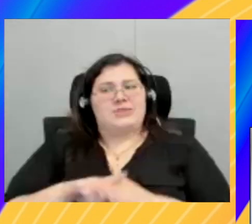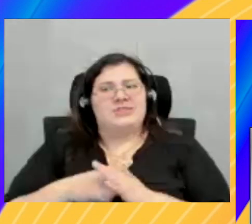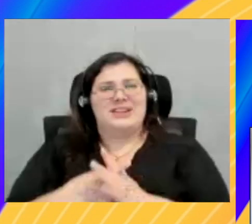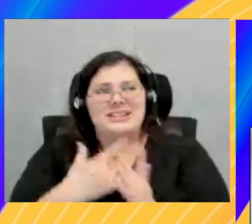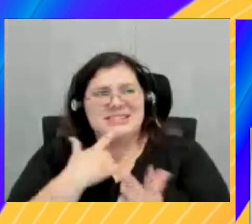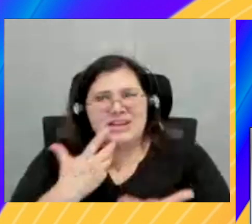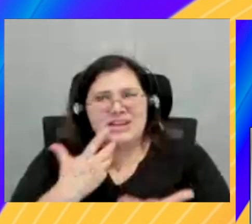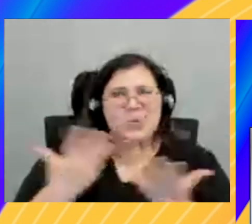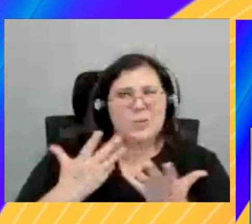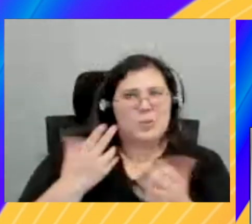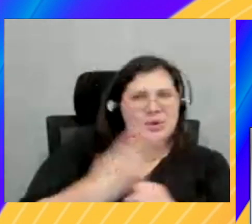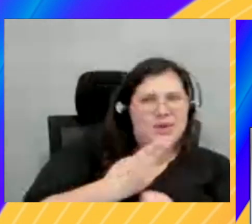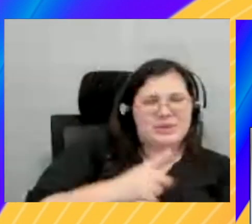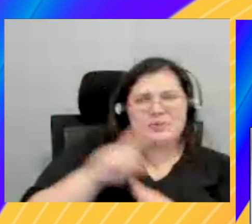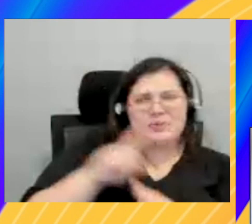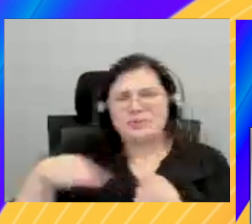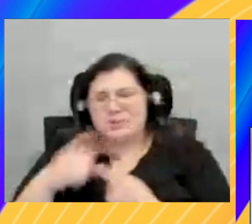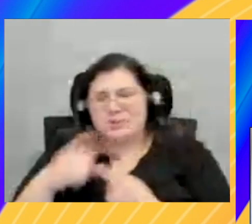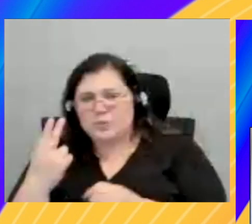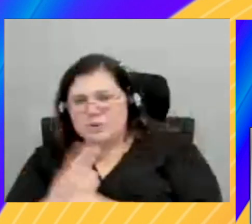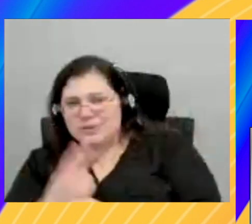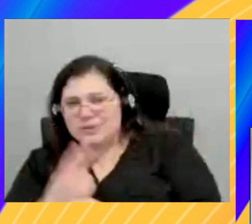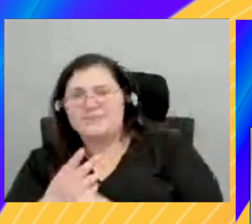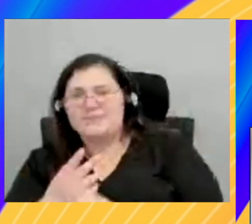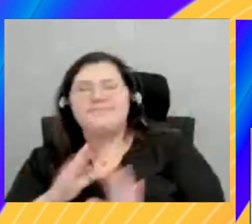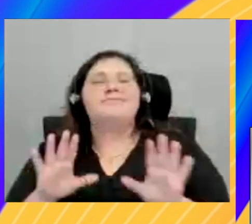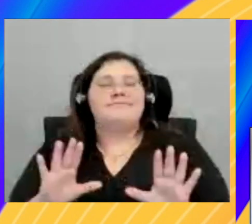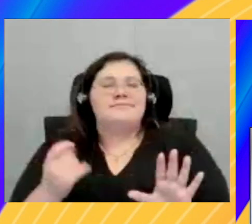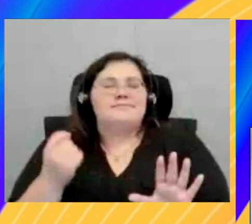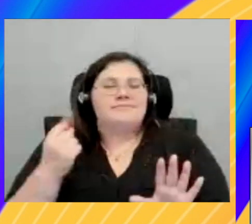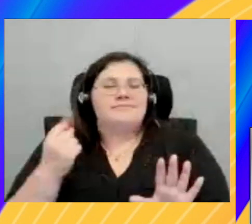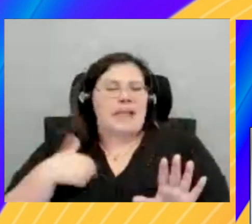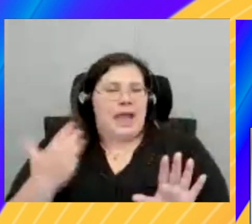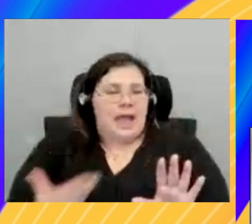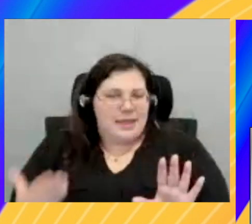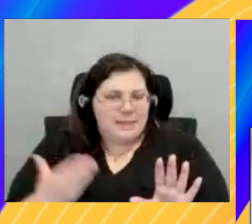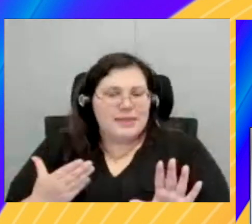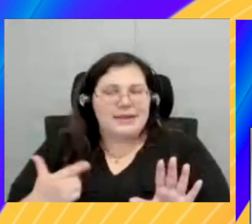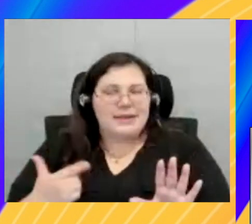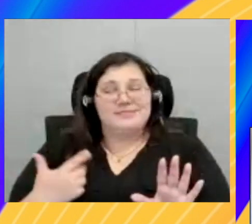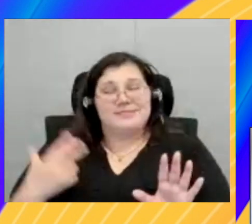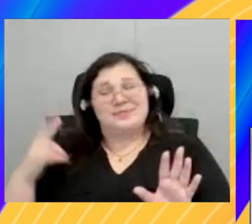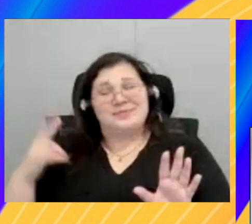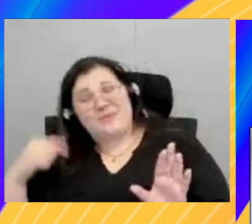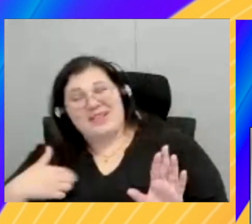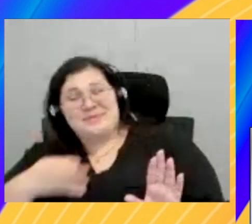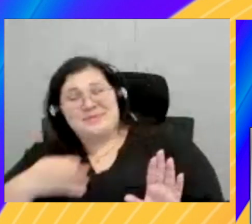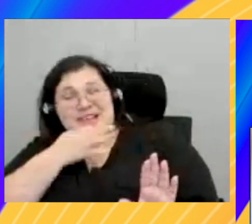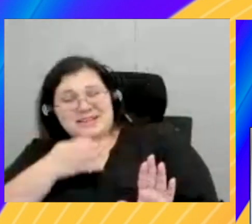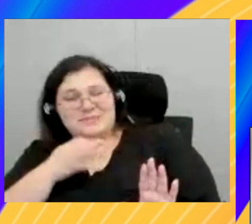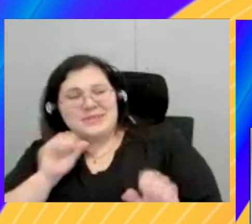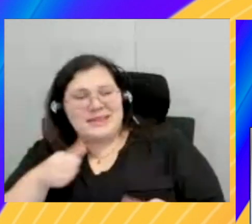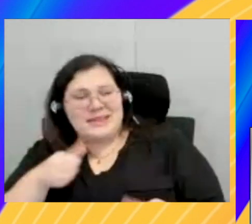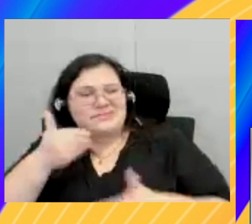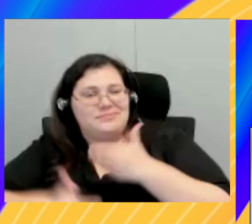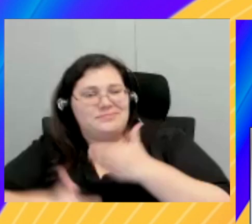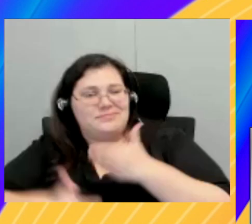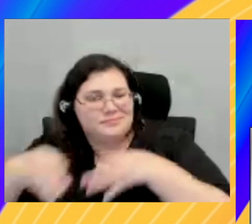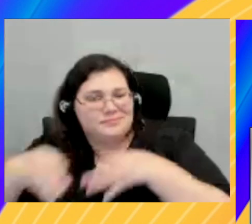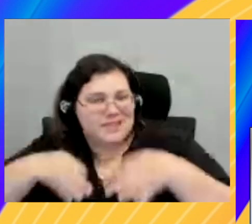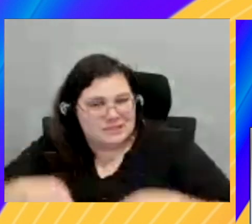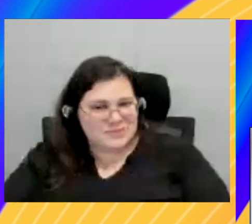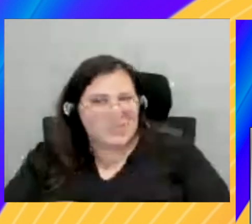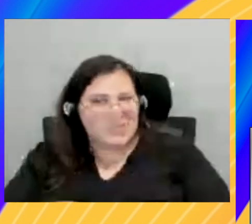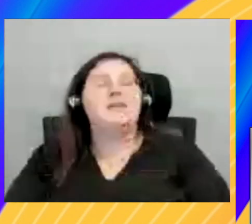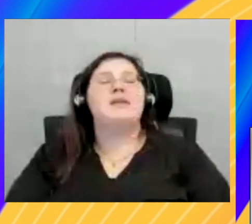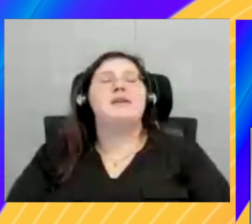it? But I'm here, hopefully, as an expert to be able to help you walk you through that. But it's definitely something that leaves you more